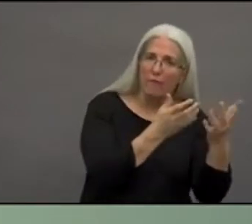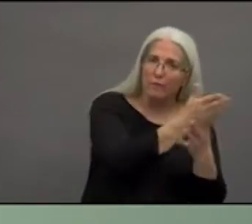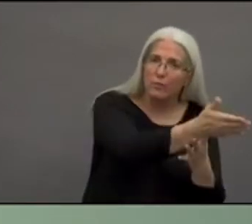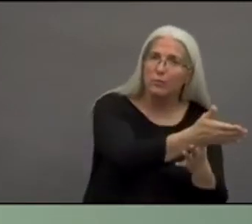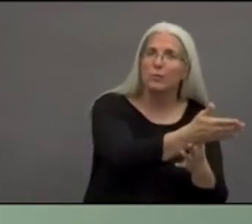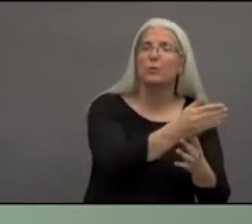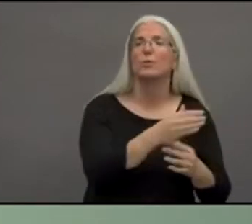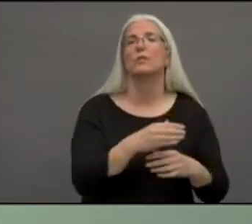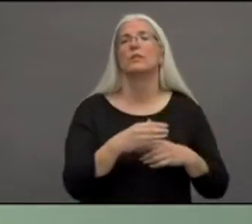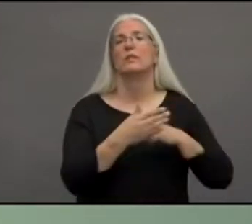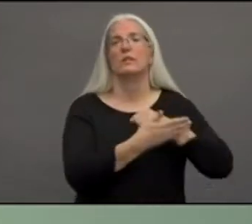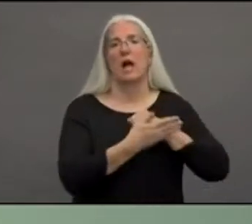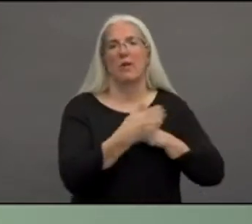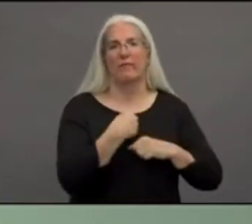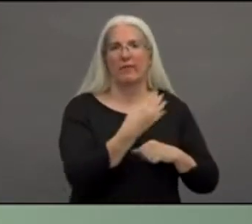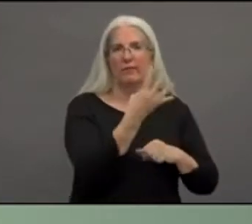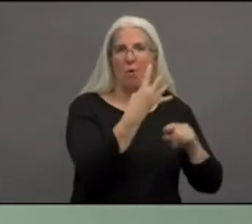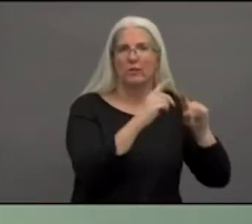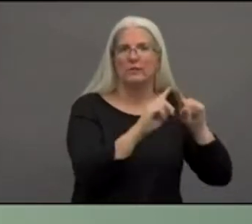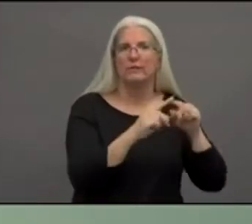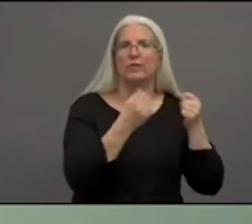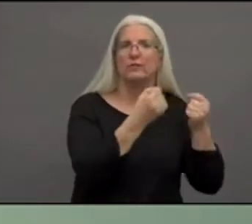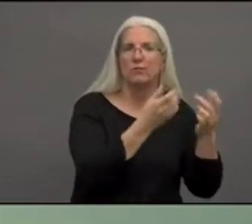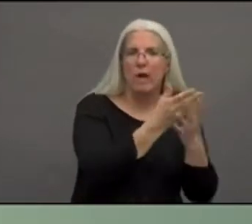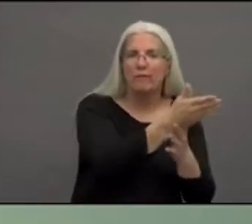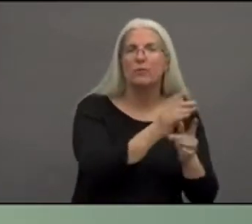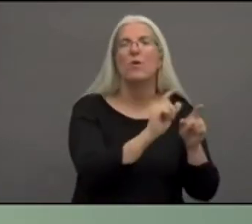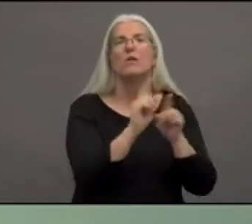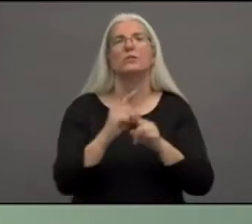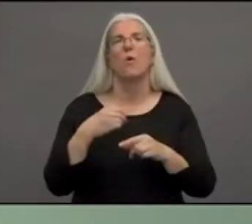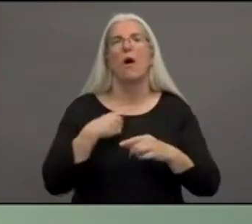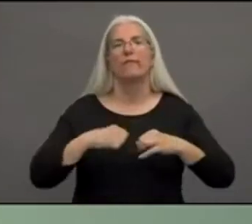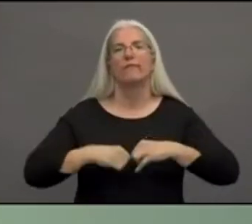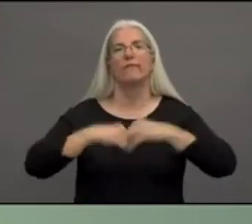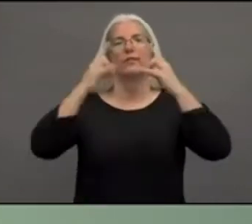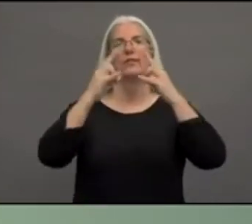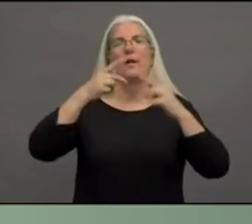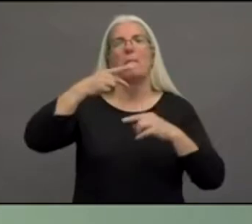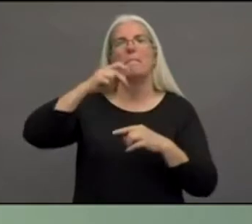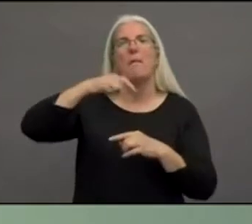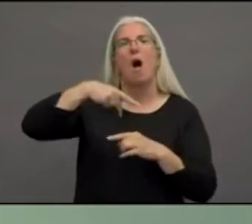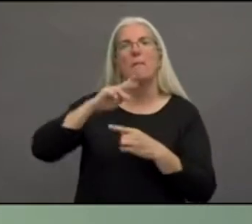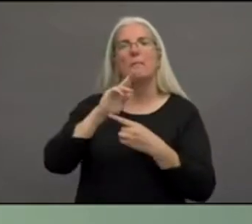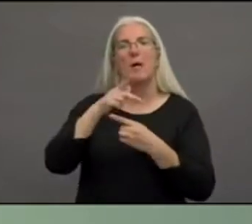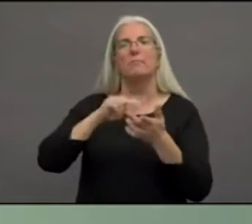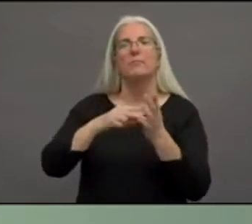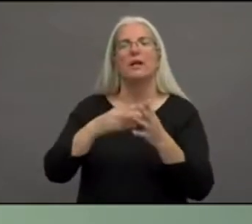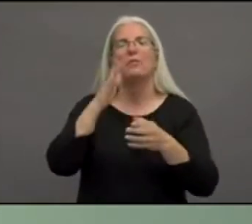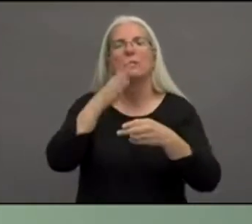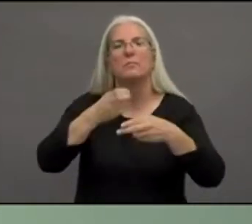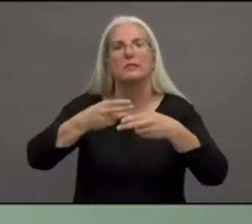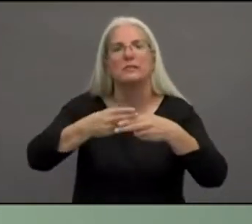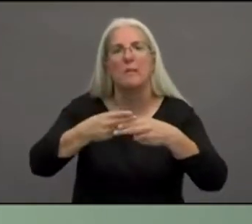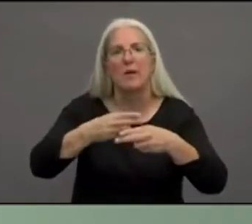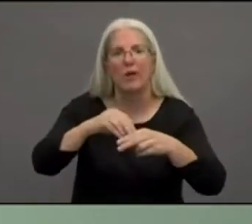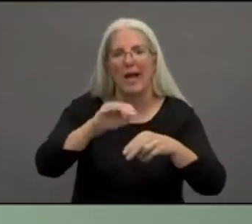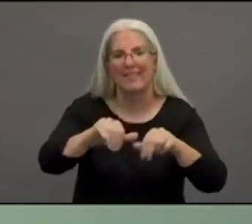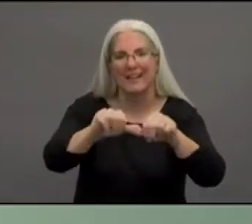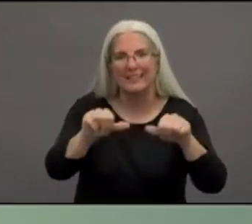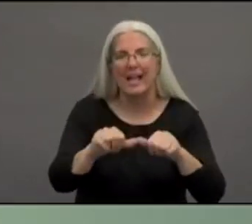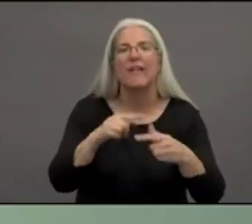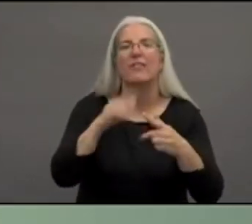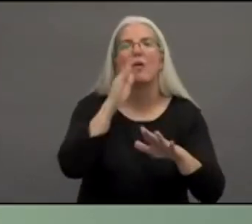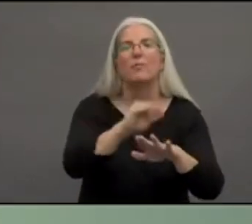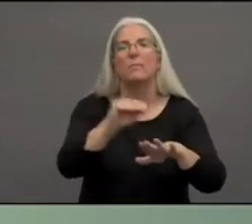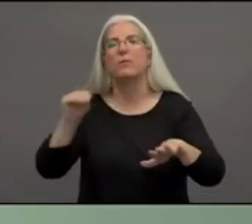sites, meaning that they are in a space for a short amount of time and may move around through different locations. Some of them are through